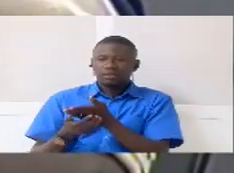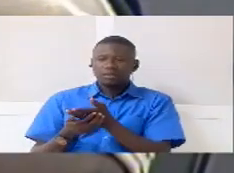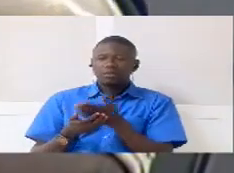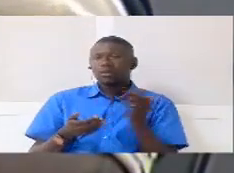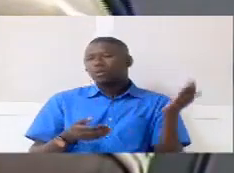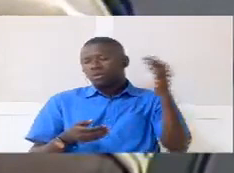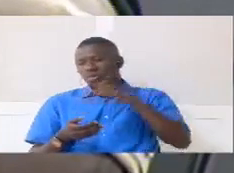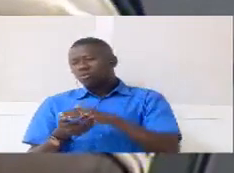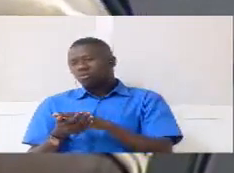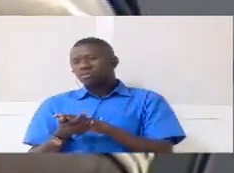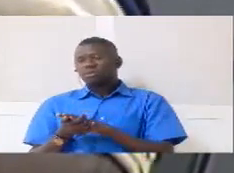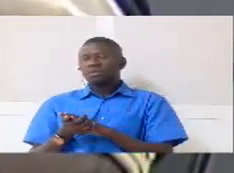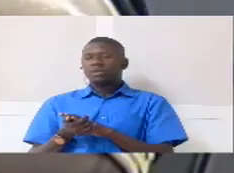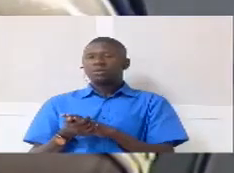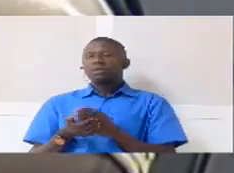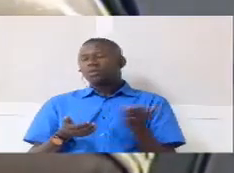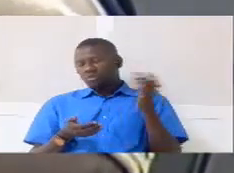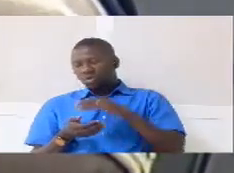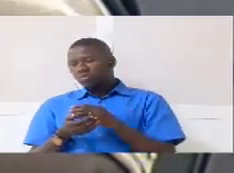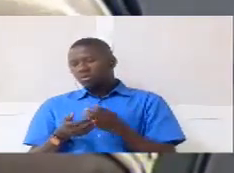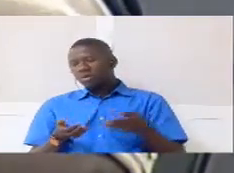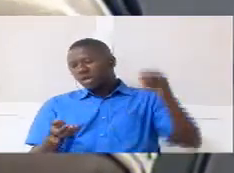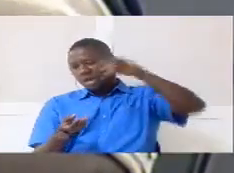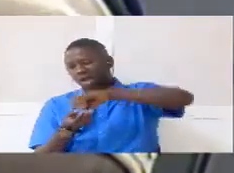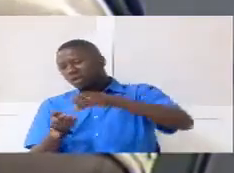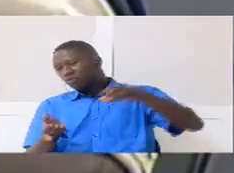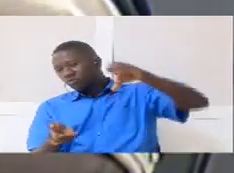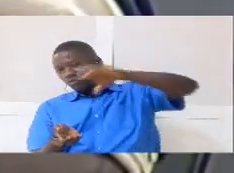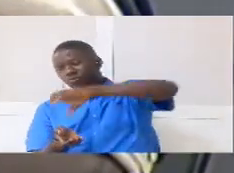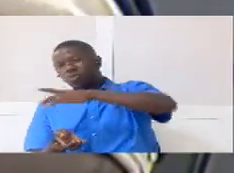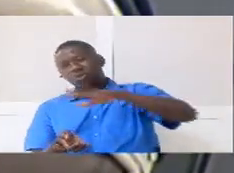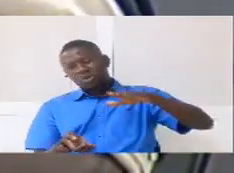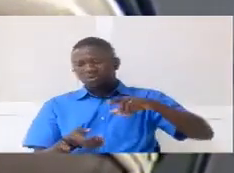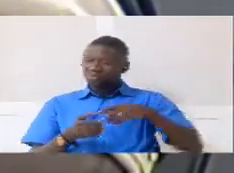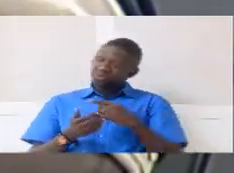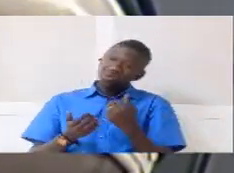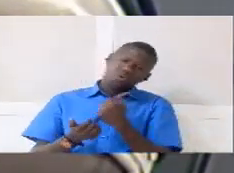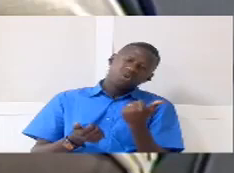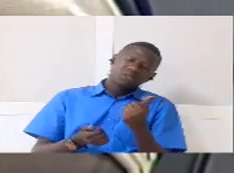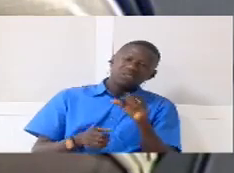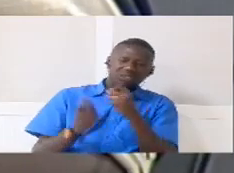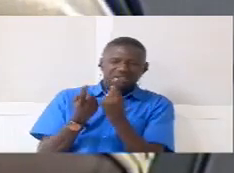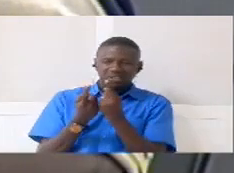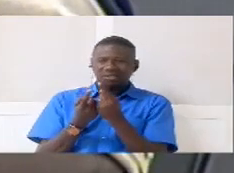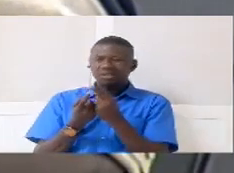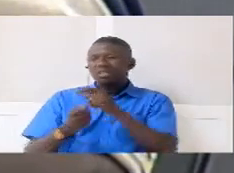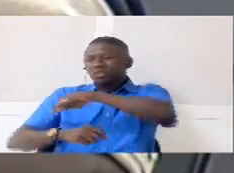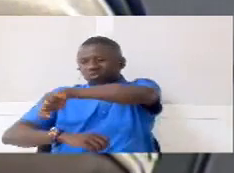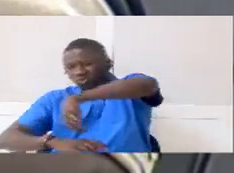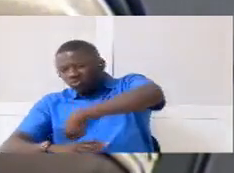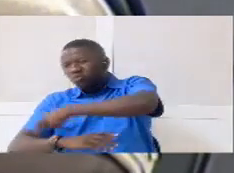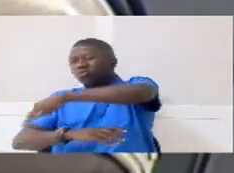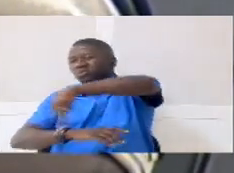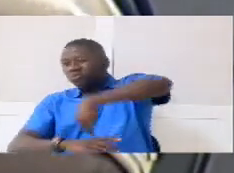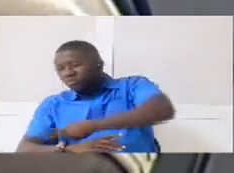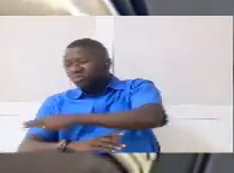kono farmi nakala kono muta ma he will come and add either water or some other liquid and stir it up for ayolom until it